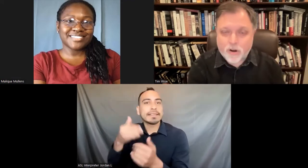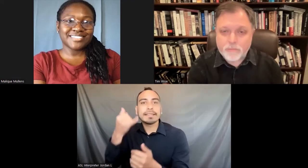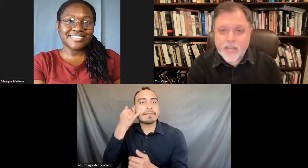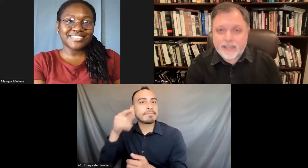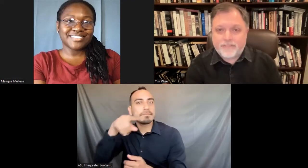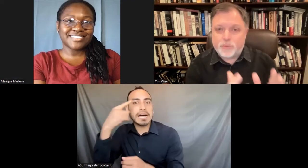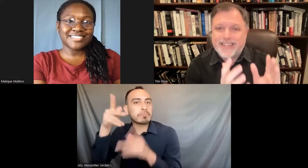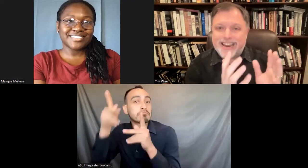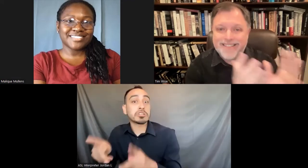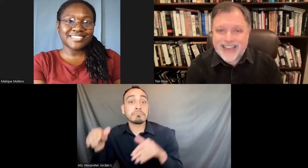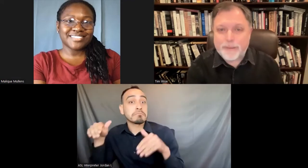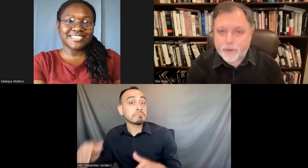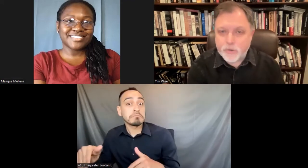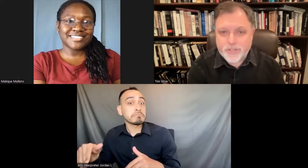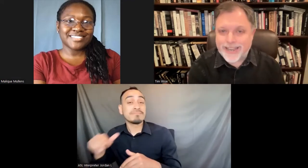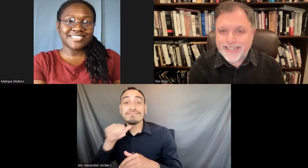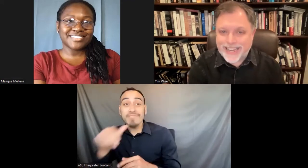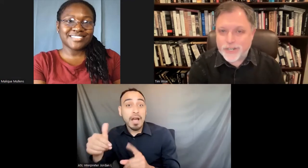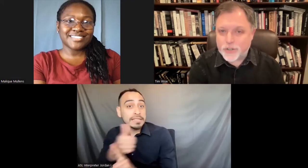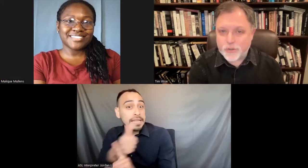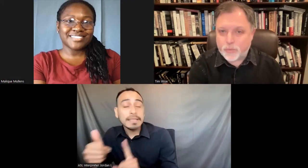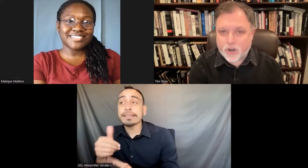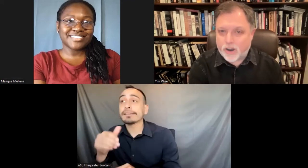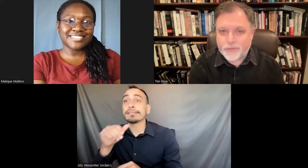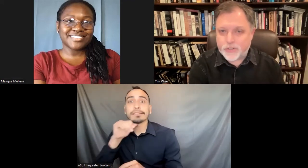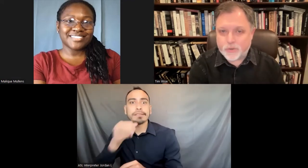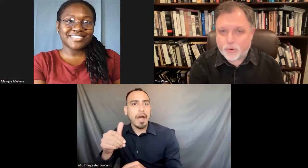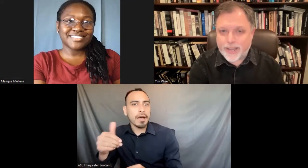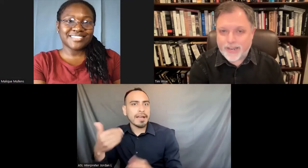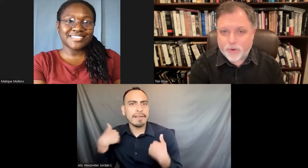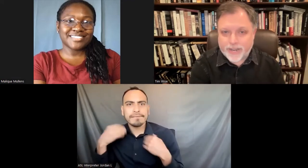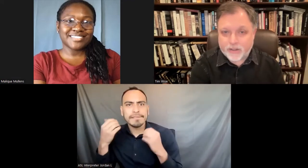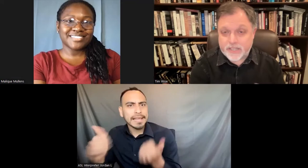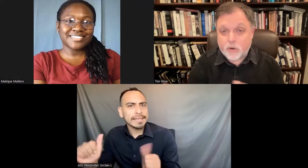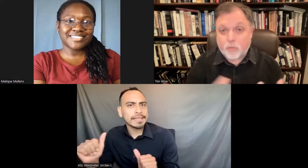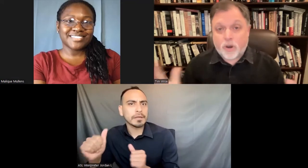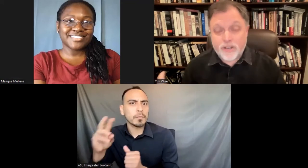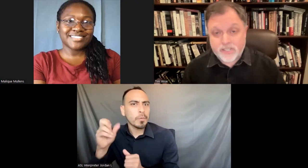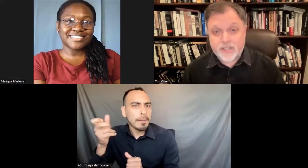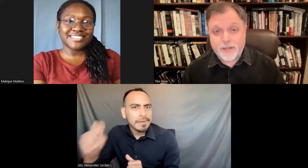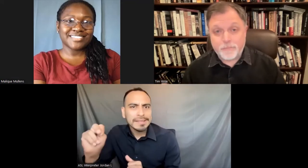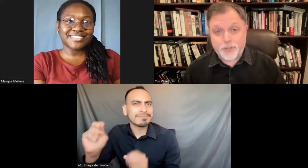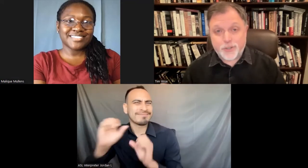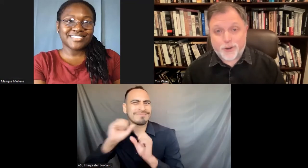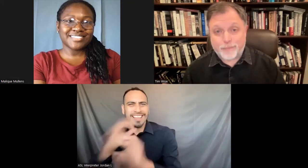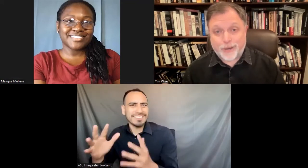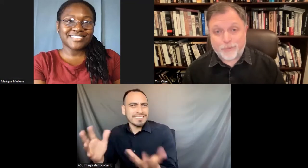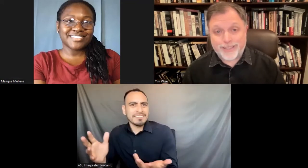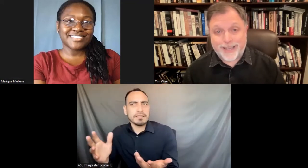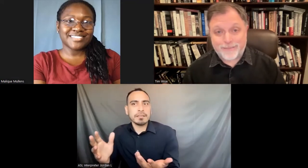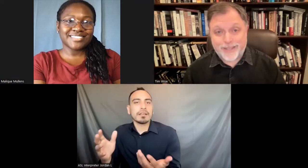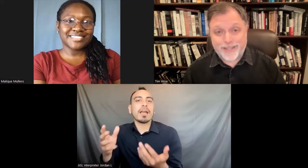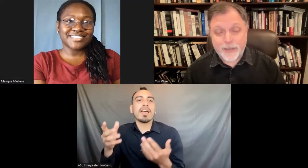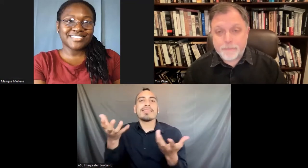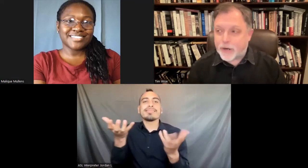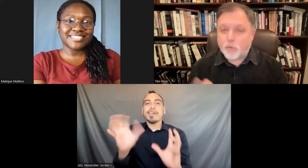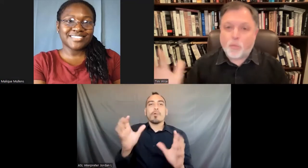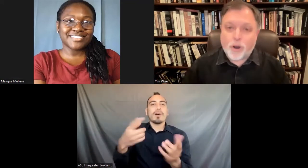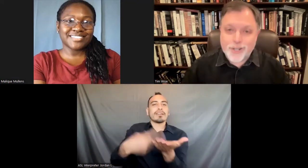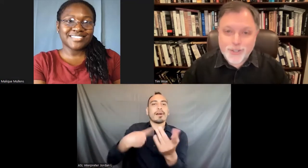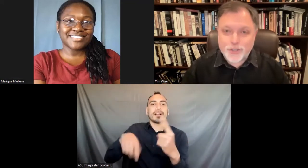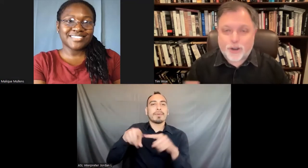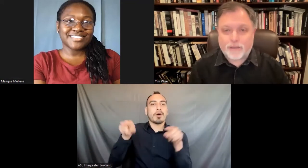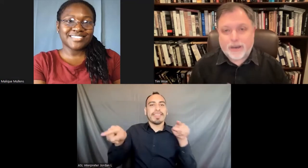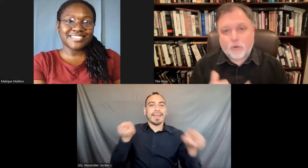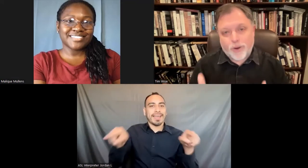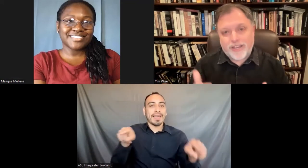not armed, even when they are not posing any danger to an officer or anyone else. They don't want us to talk about what that means. They don't